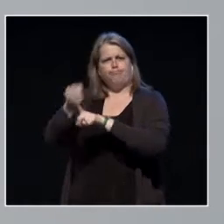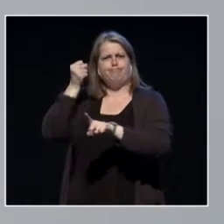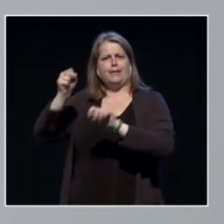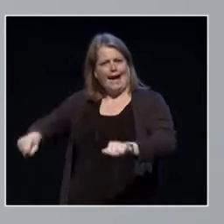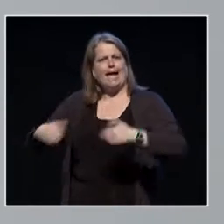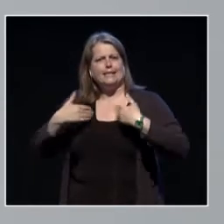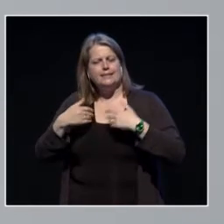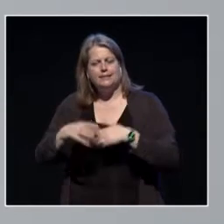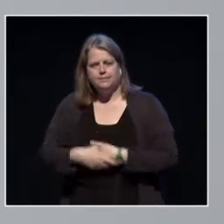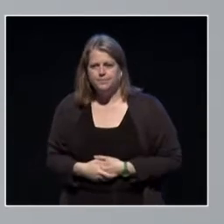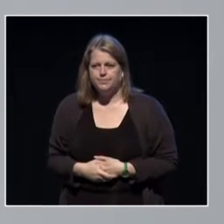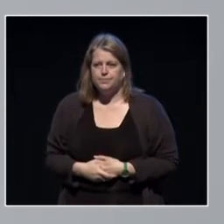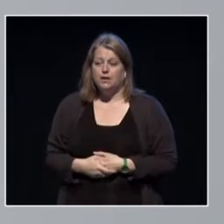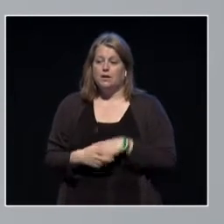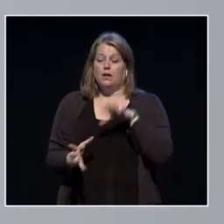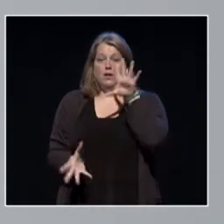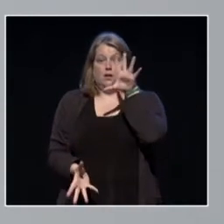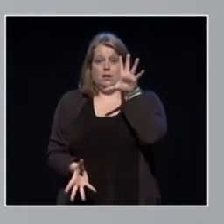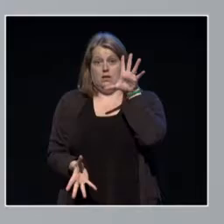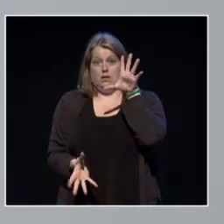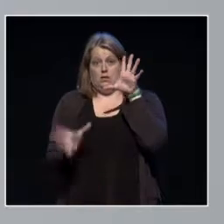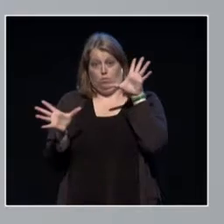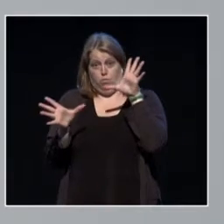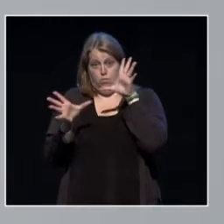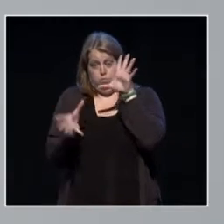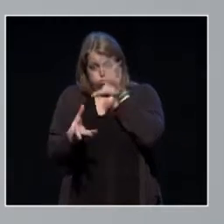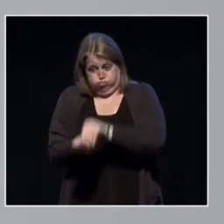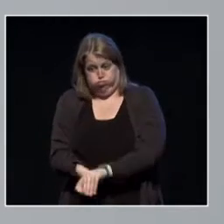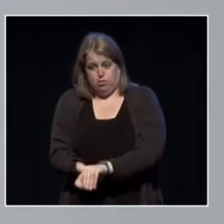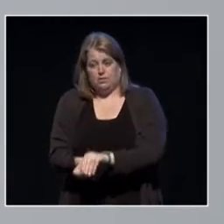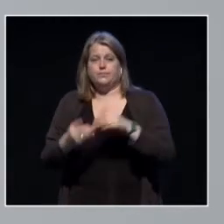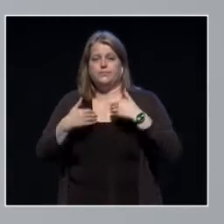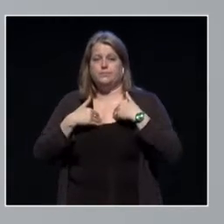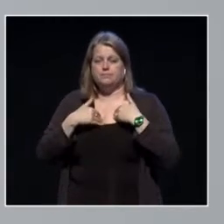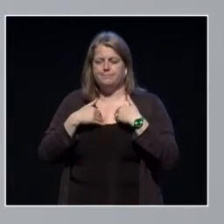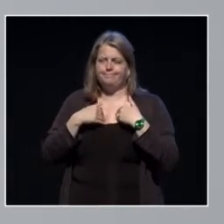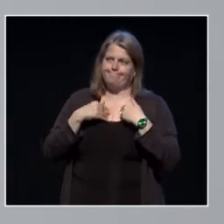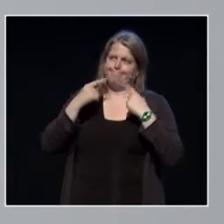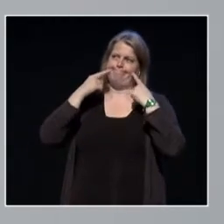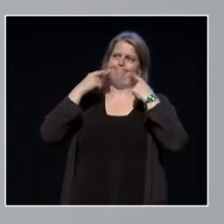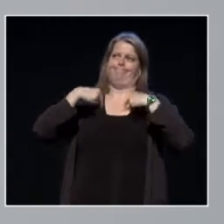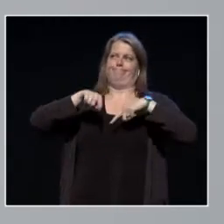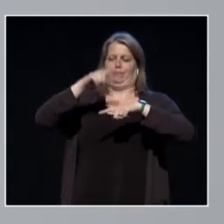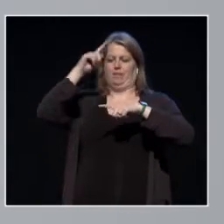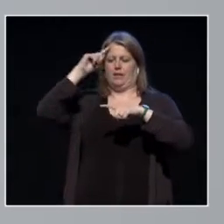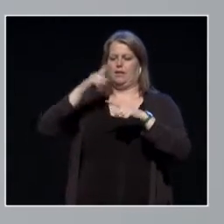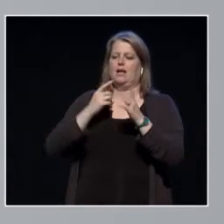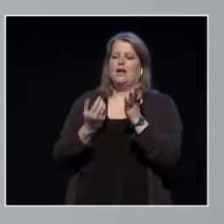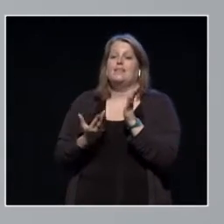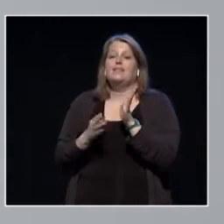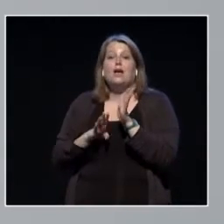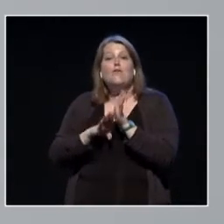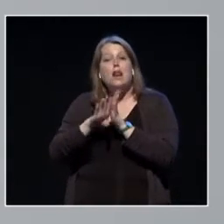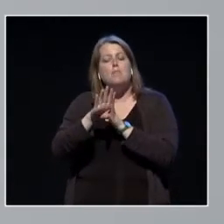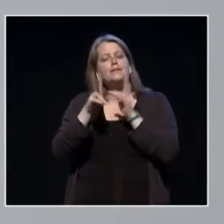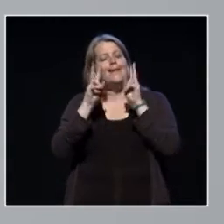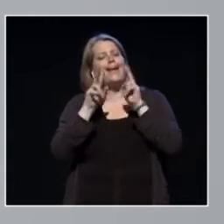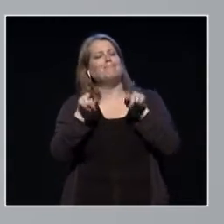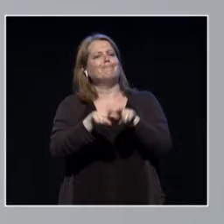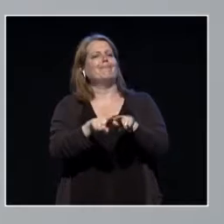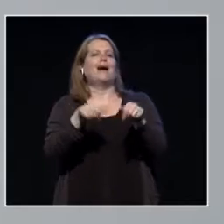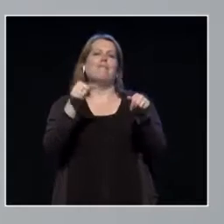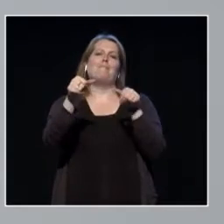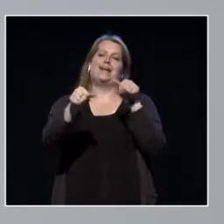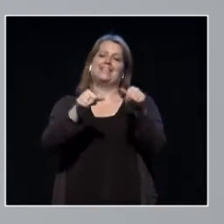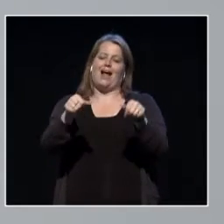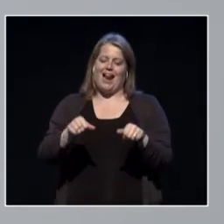to conclude, I would like to say that if we consider development as a puzzle, we all are